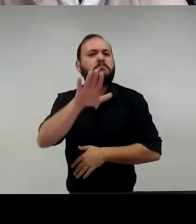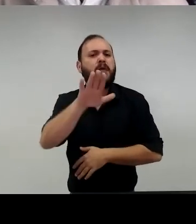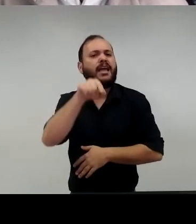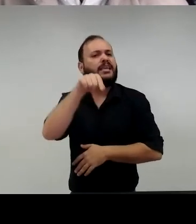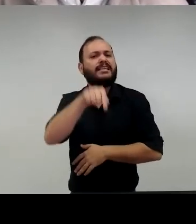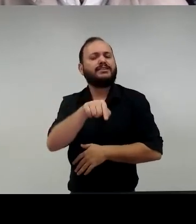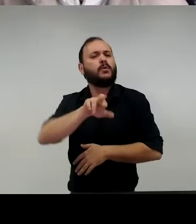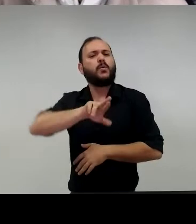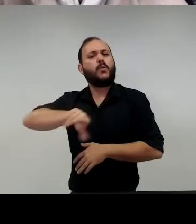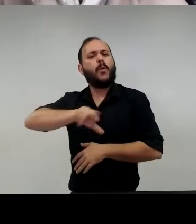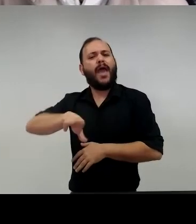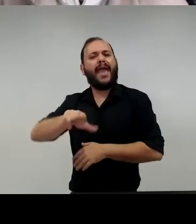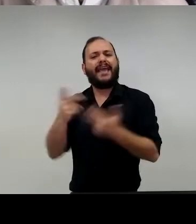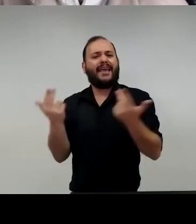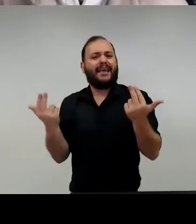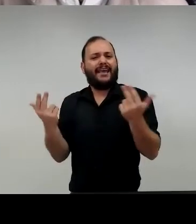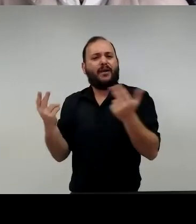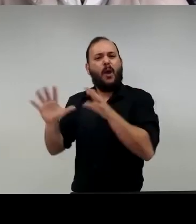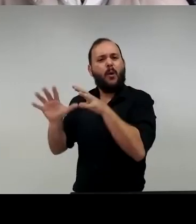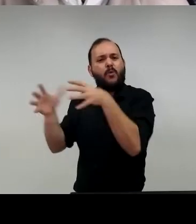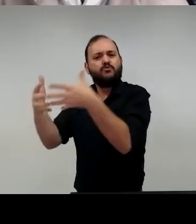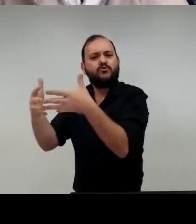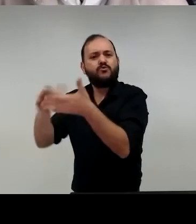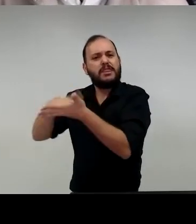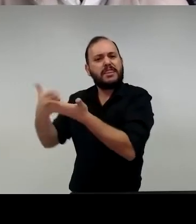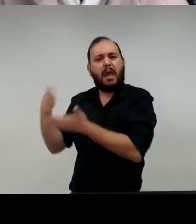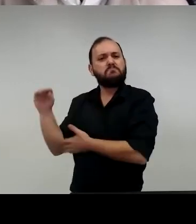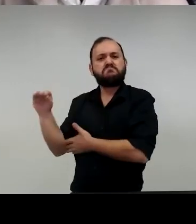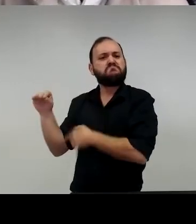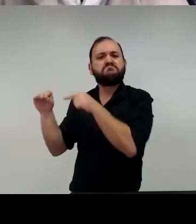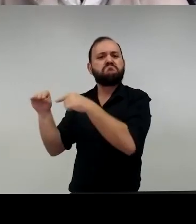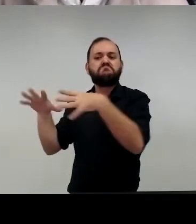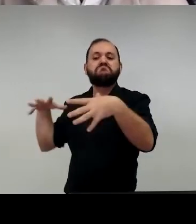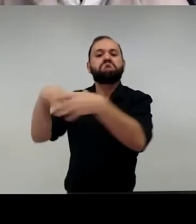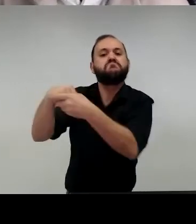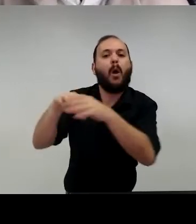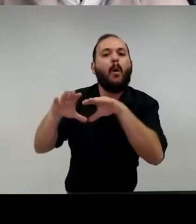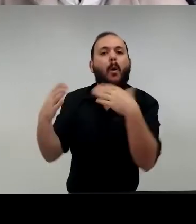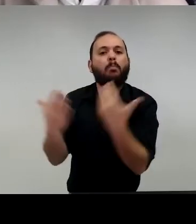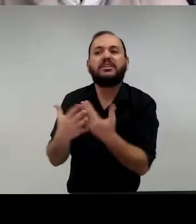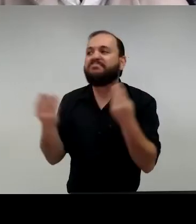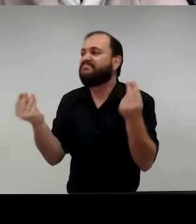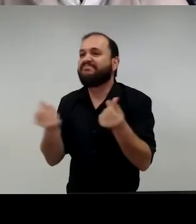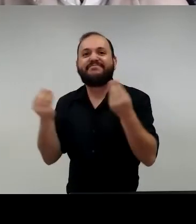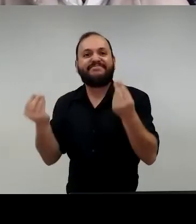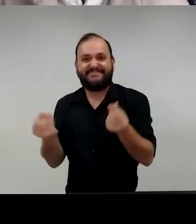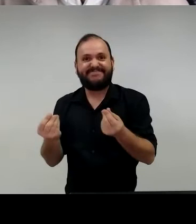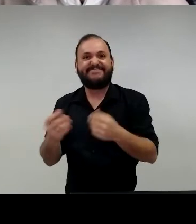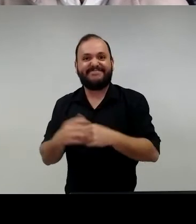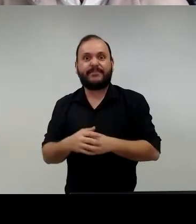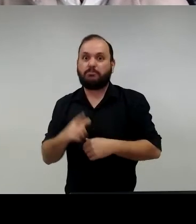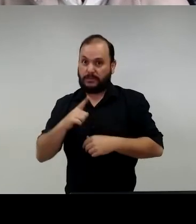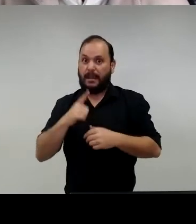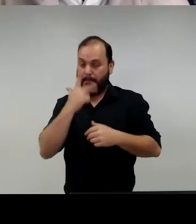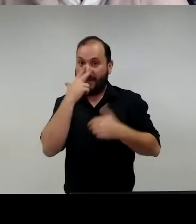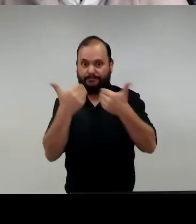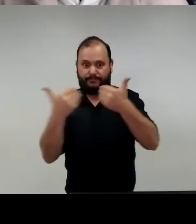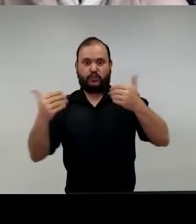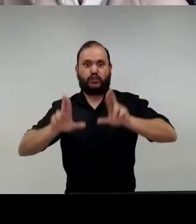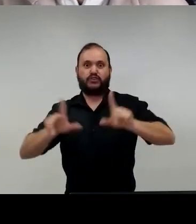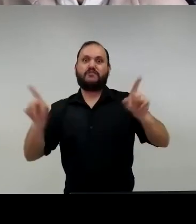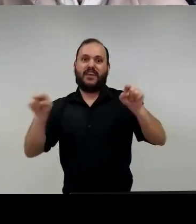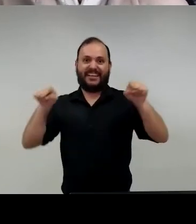is no equivalent community. So this is quite a difference. So you may have an internship, but you do